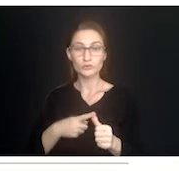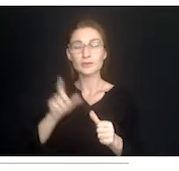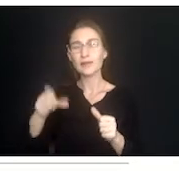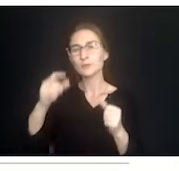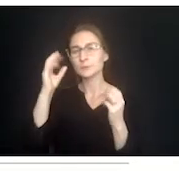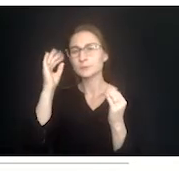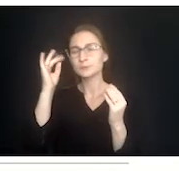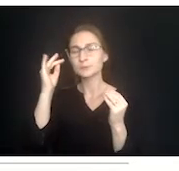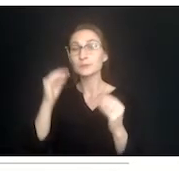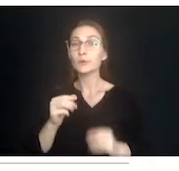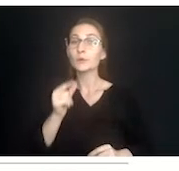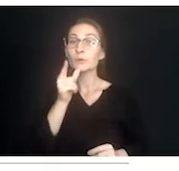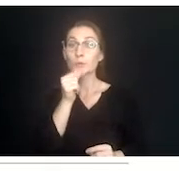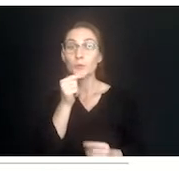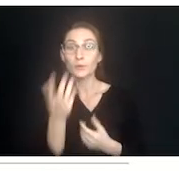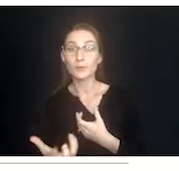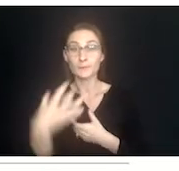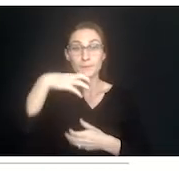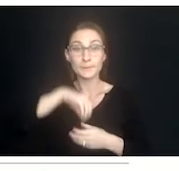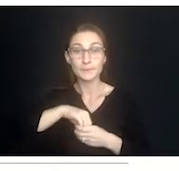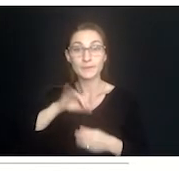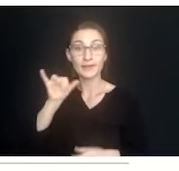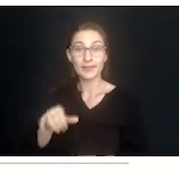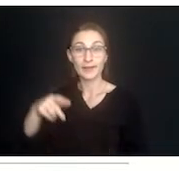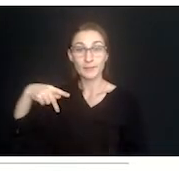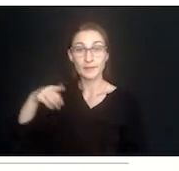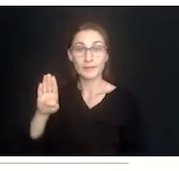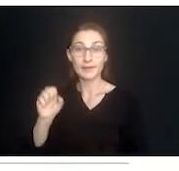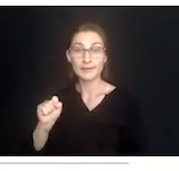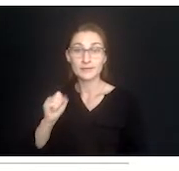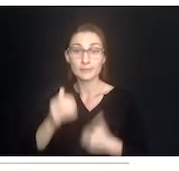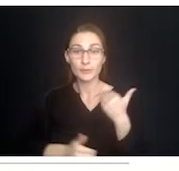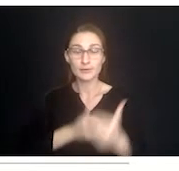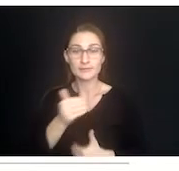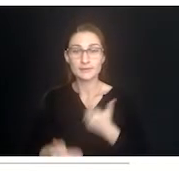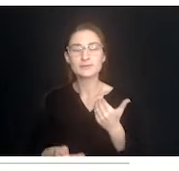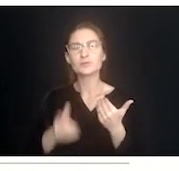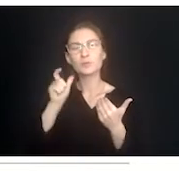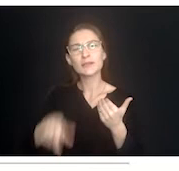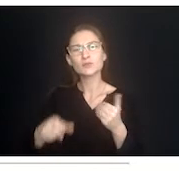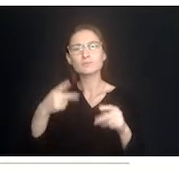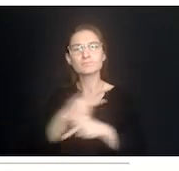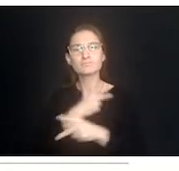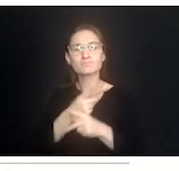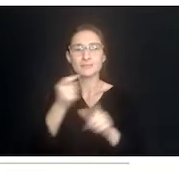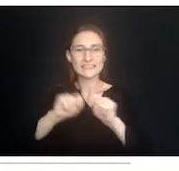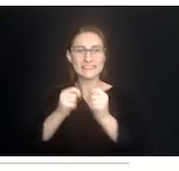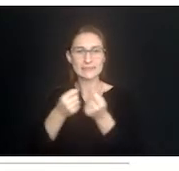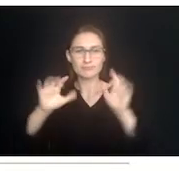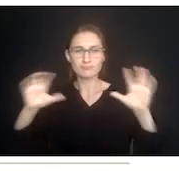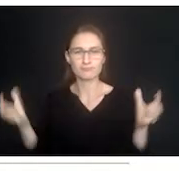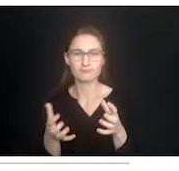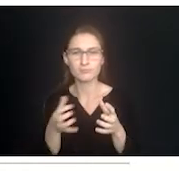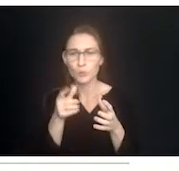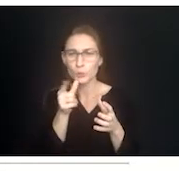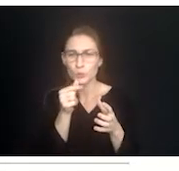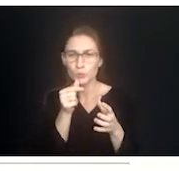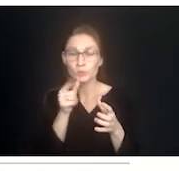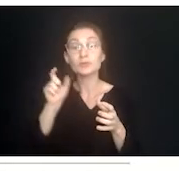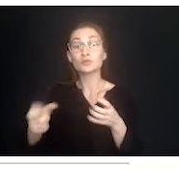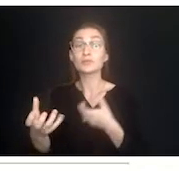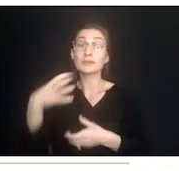The first thing we needed to do was to think about who we needed to be involved in the PBS process. We needed to develop a